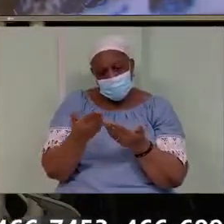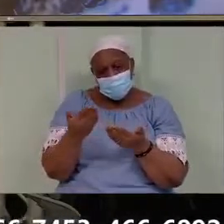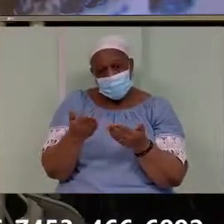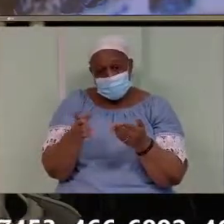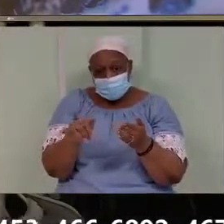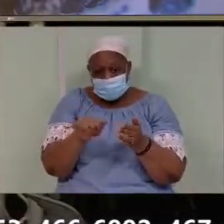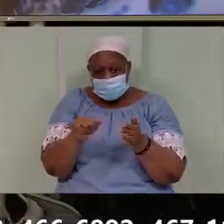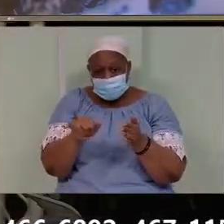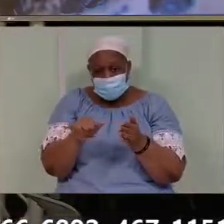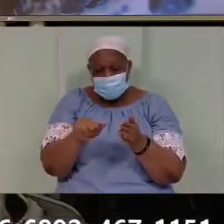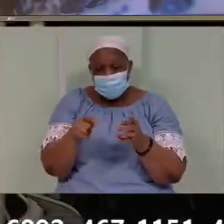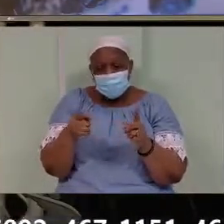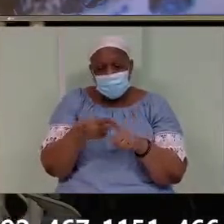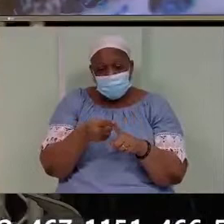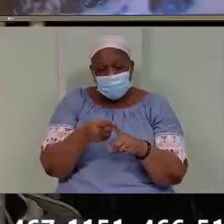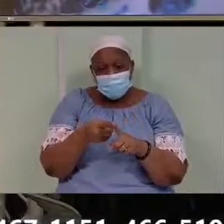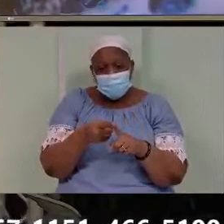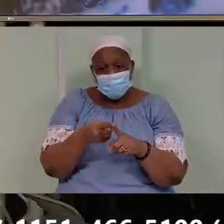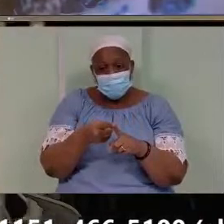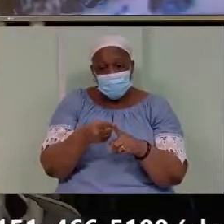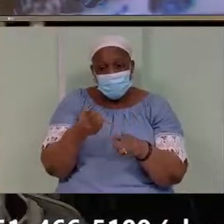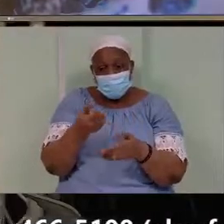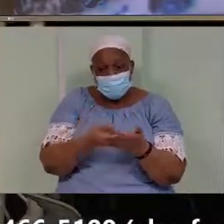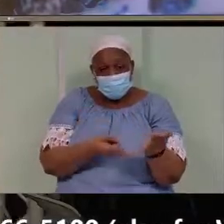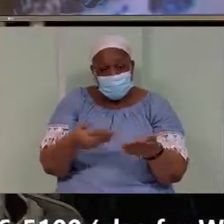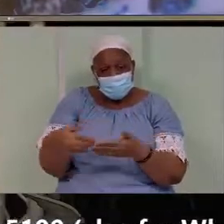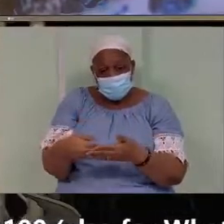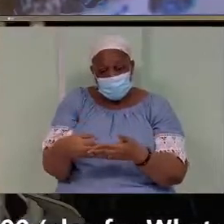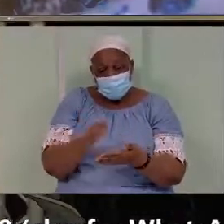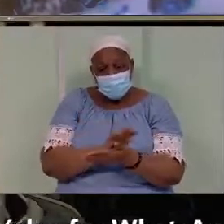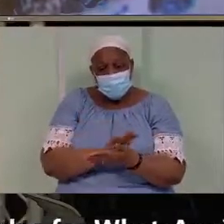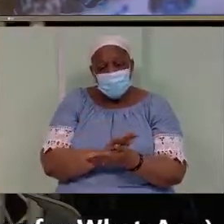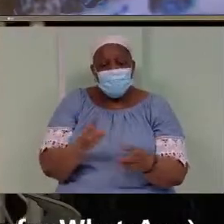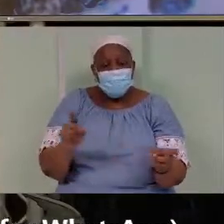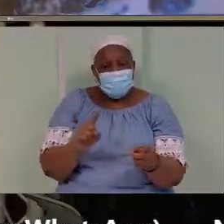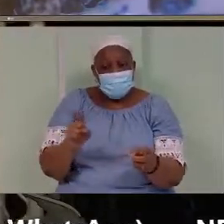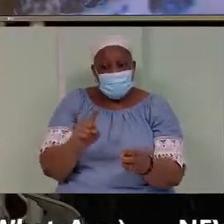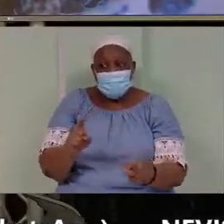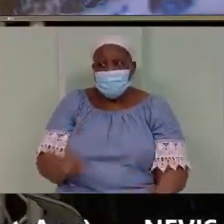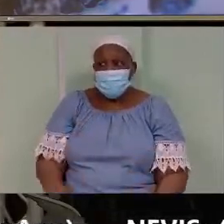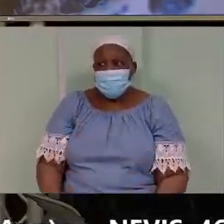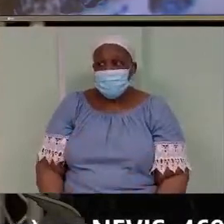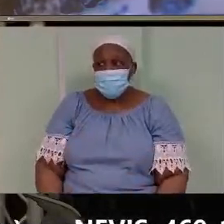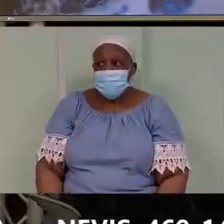was reported from the early childhood. In the case of